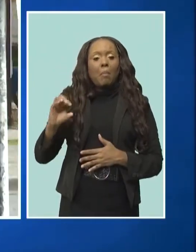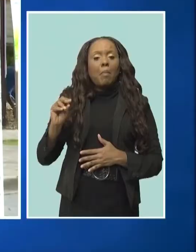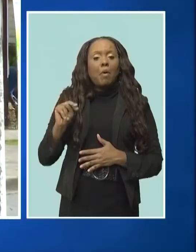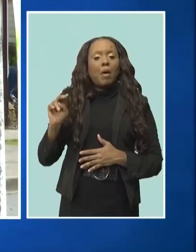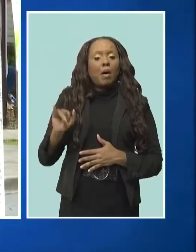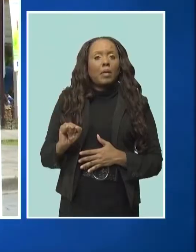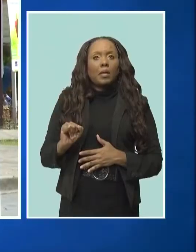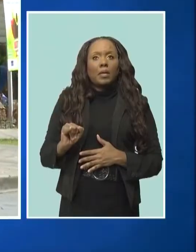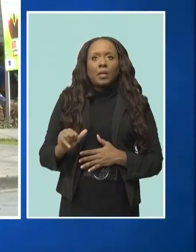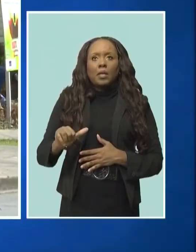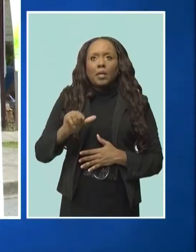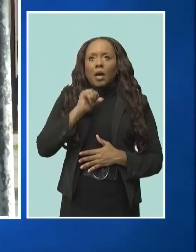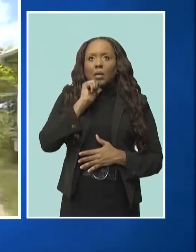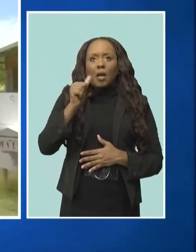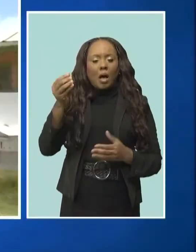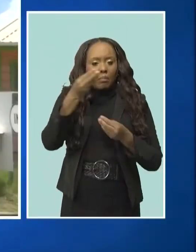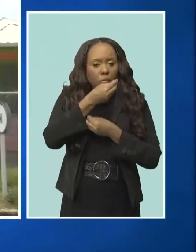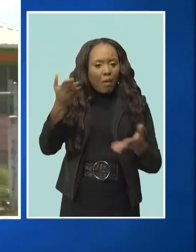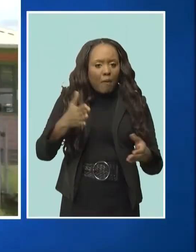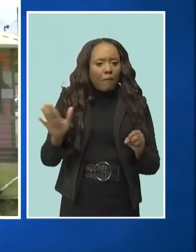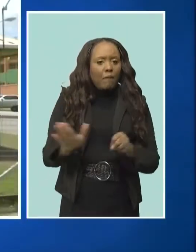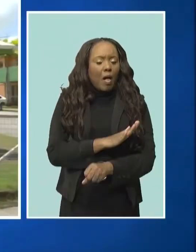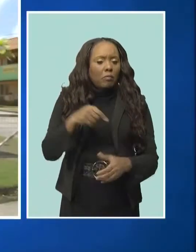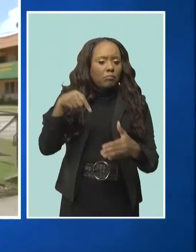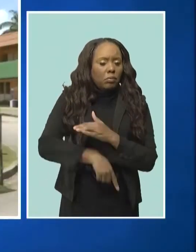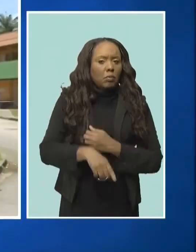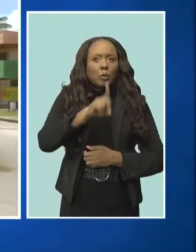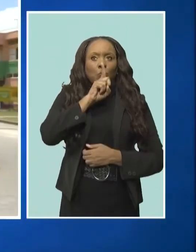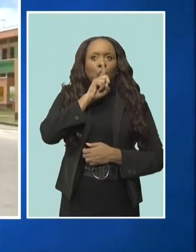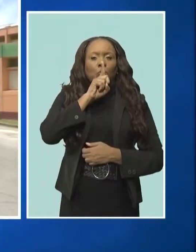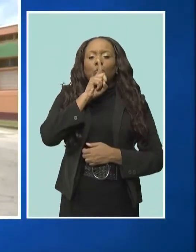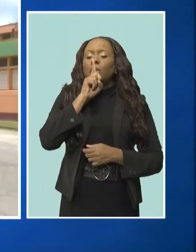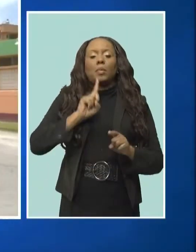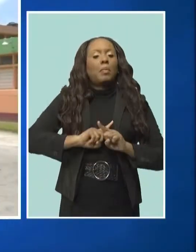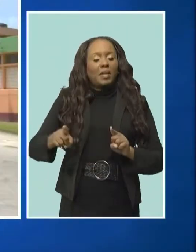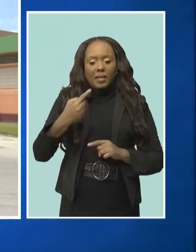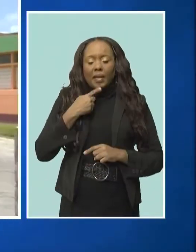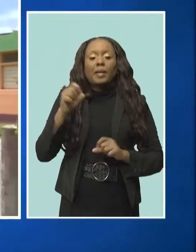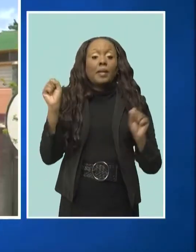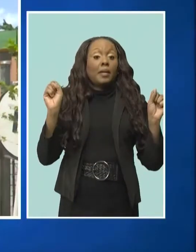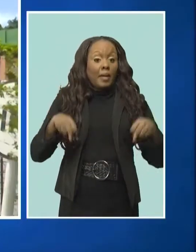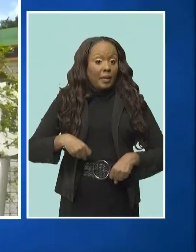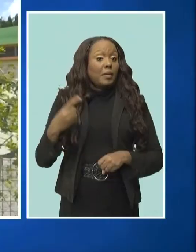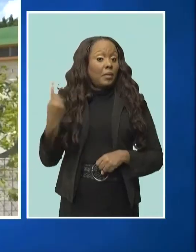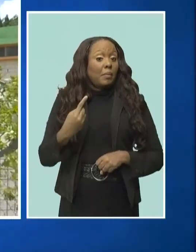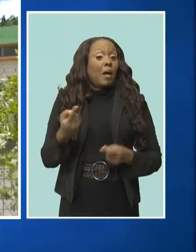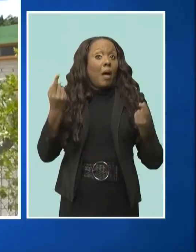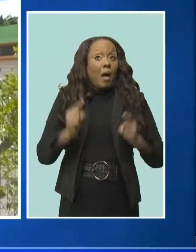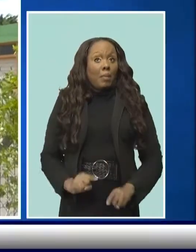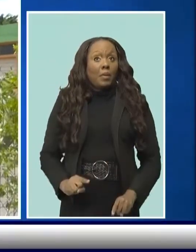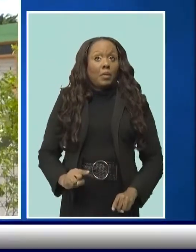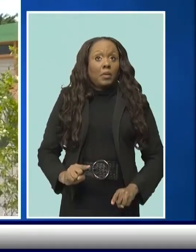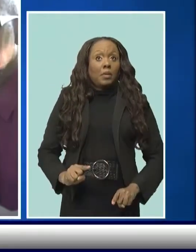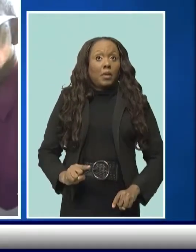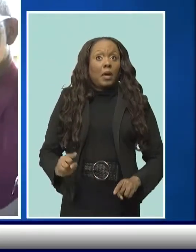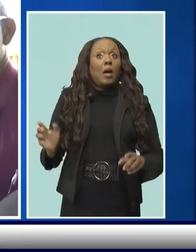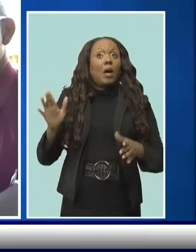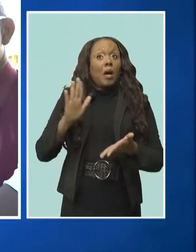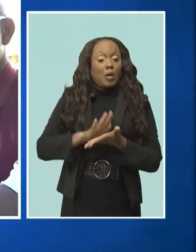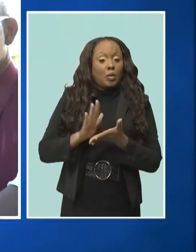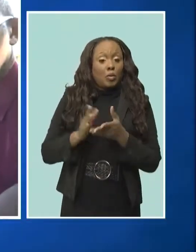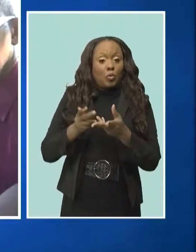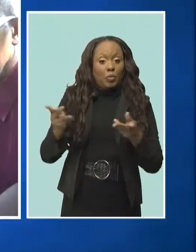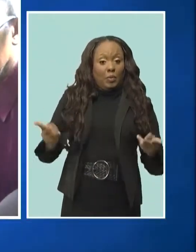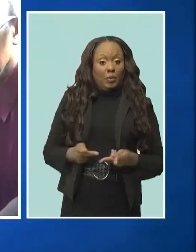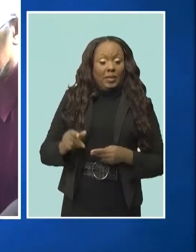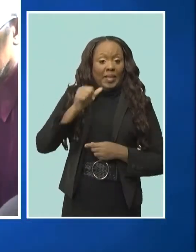an incident involving a student of the Frederick Smith Secondary School occurred on the school compound. There was an incident